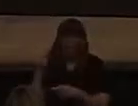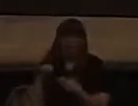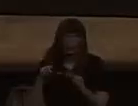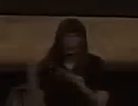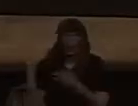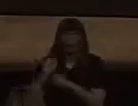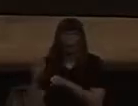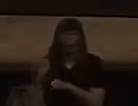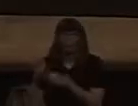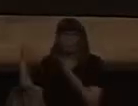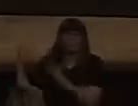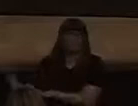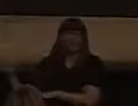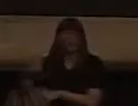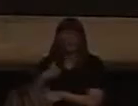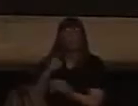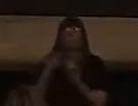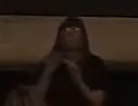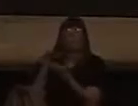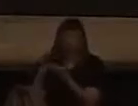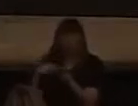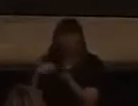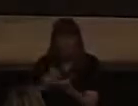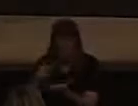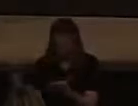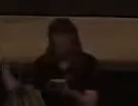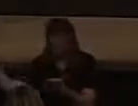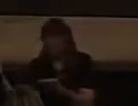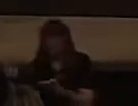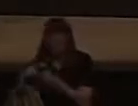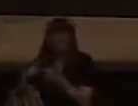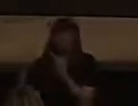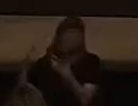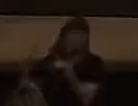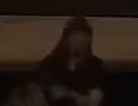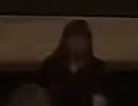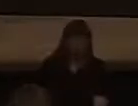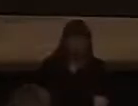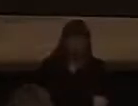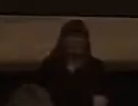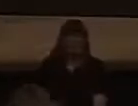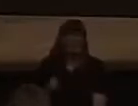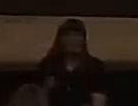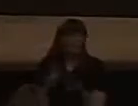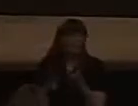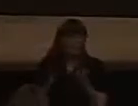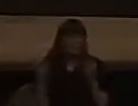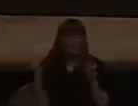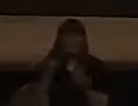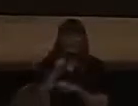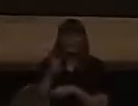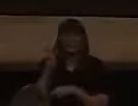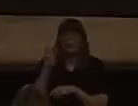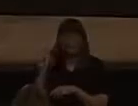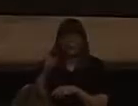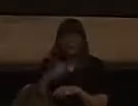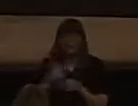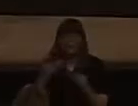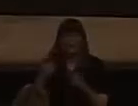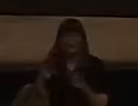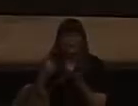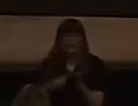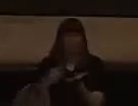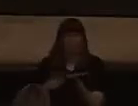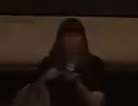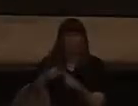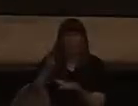lifting. We can bring to it what we have. And then a simple issue is our website. We've had quite a bit of discussion